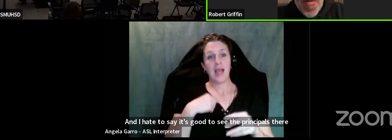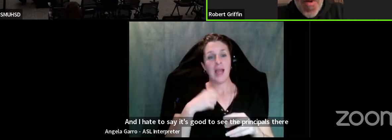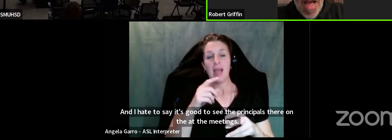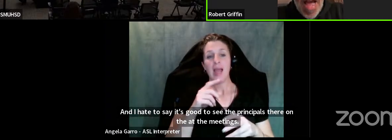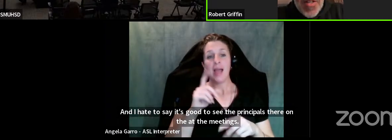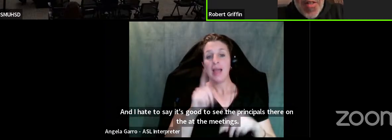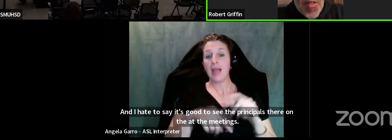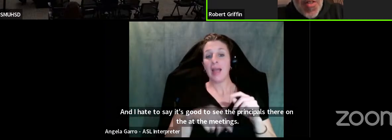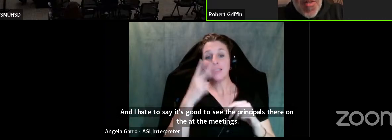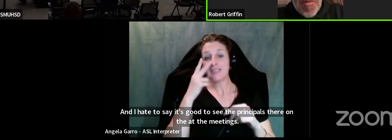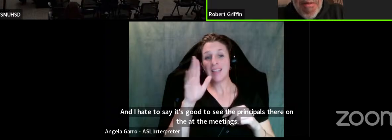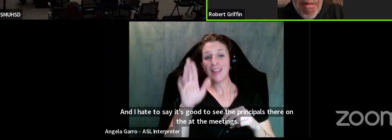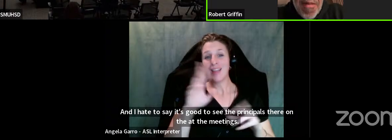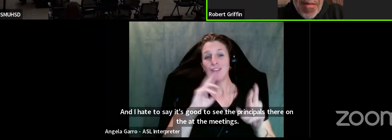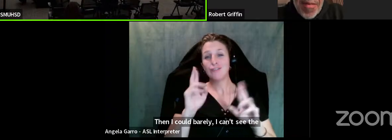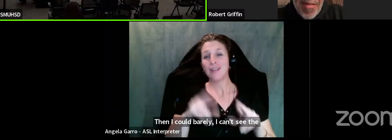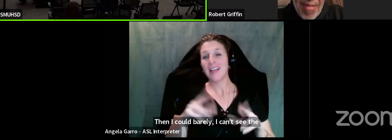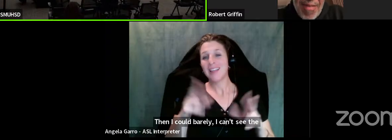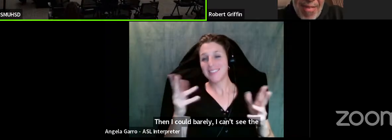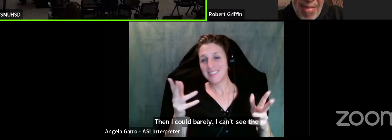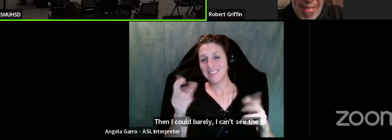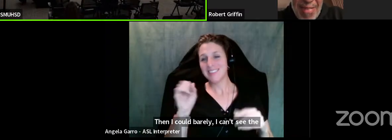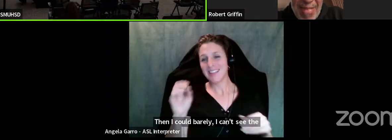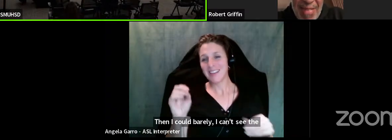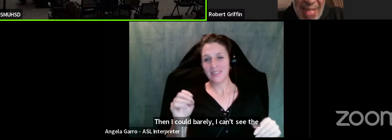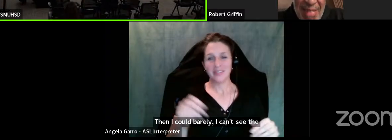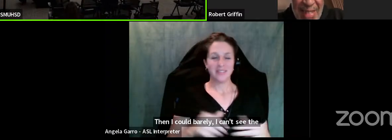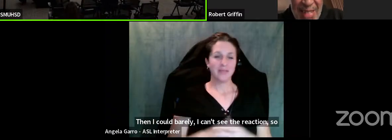can't see their reactions. So